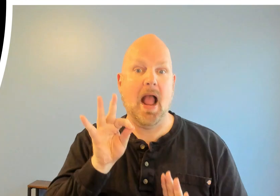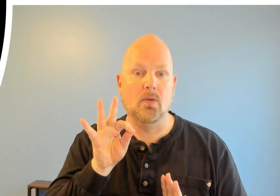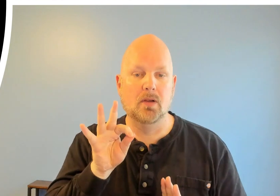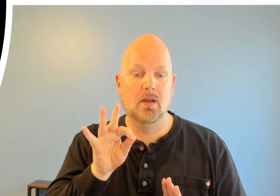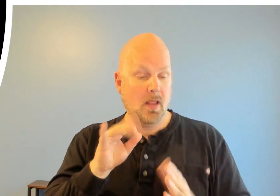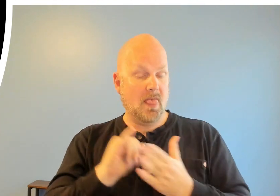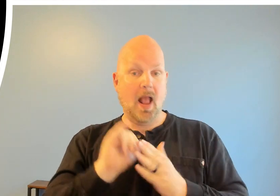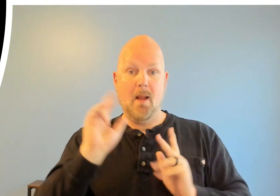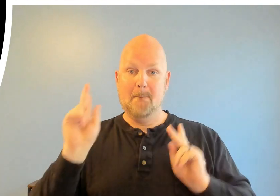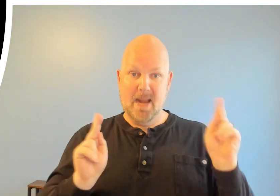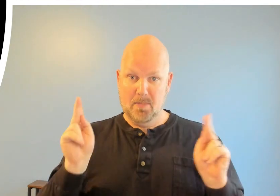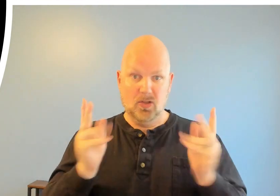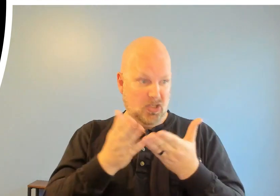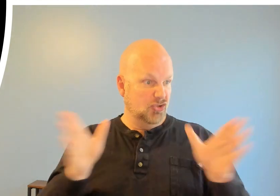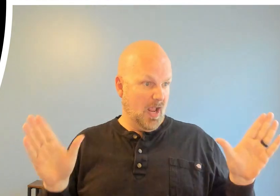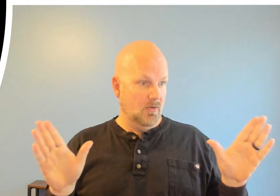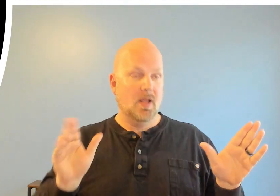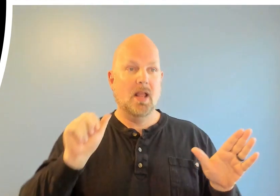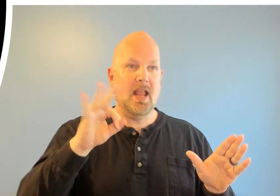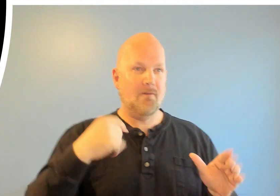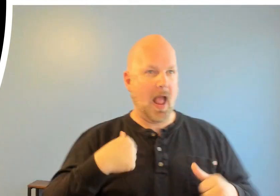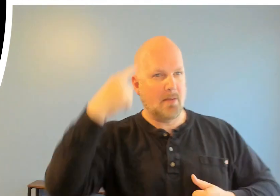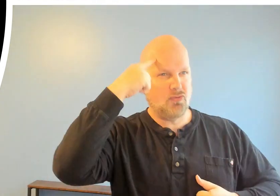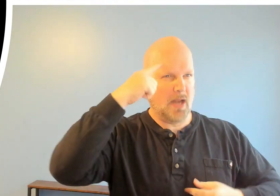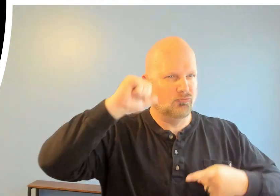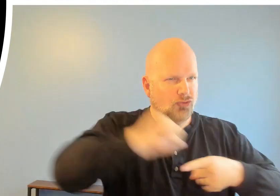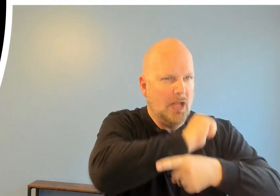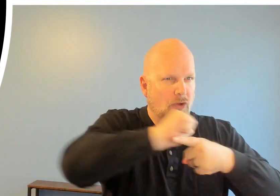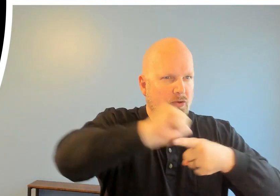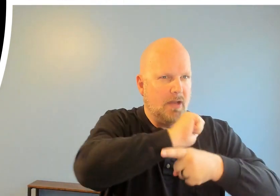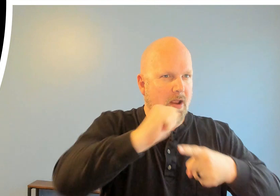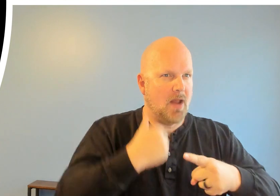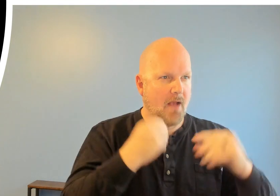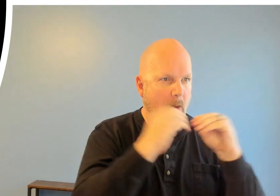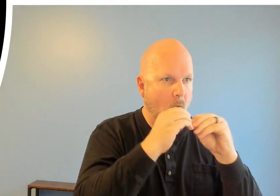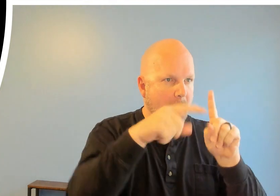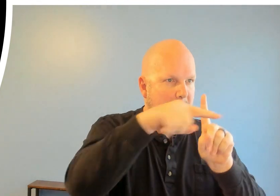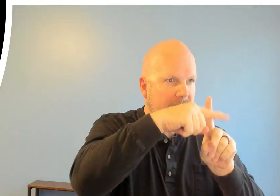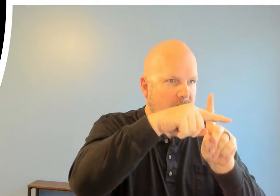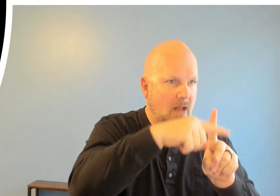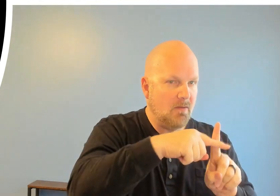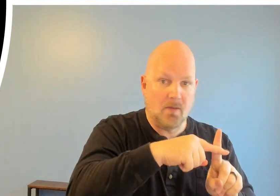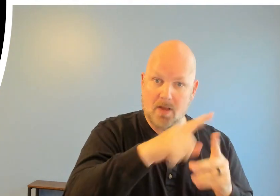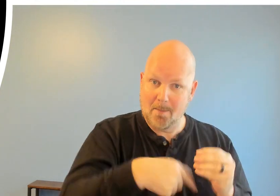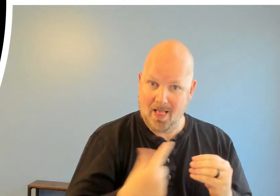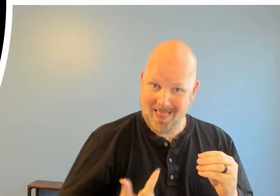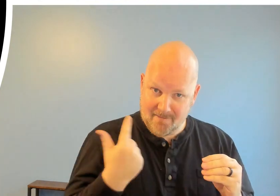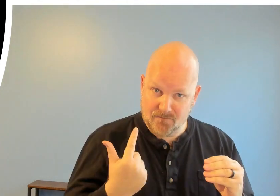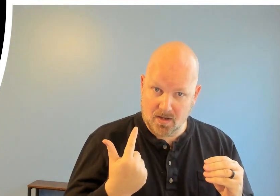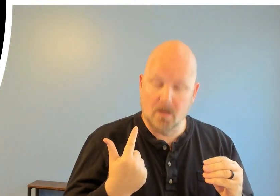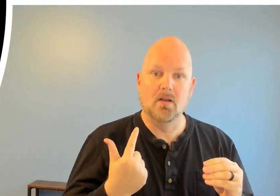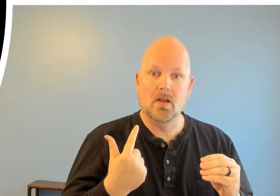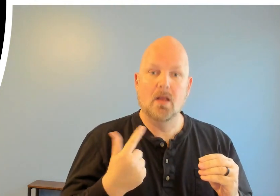that when people conditioned their brains to have a positive outlook on life,